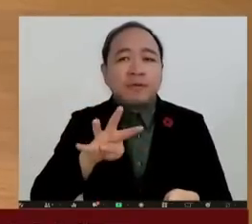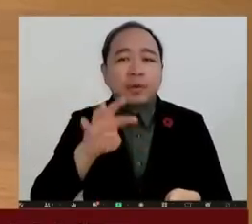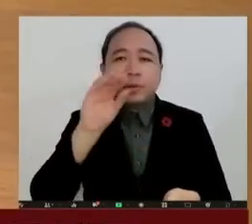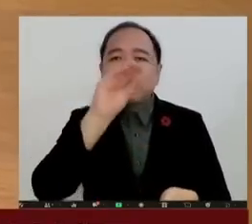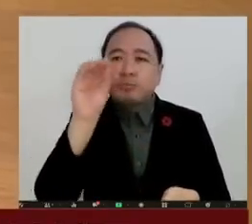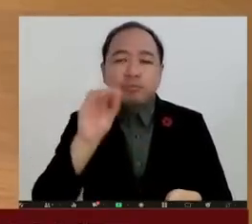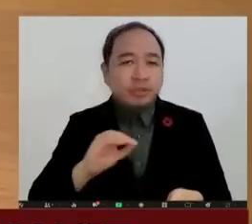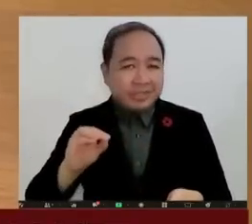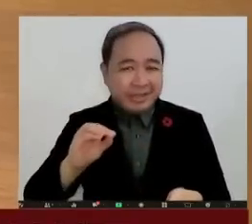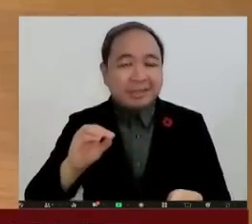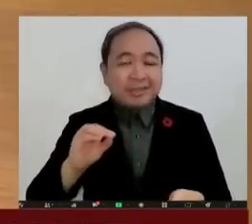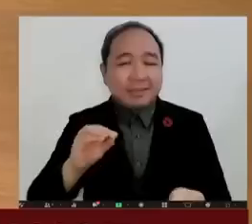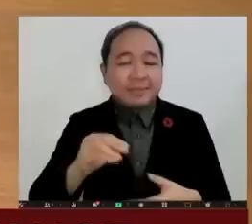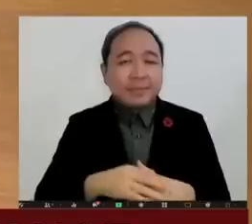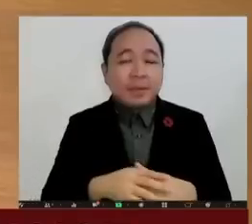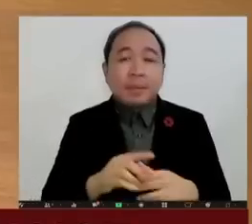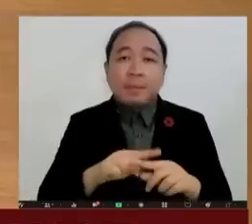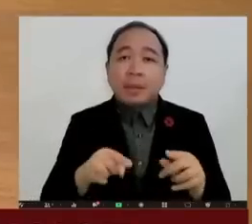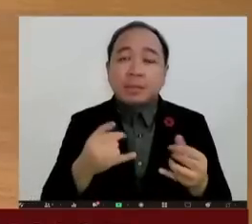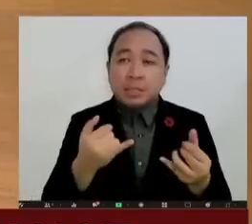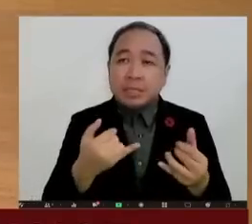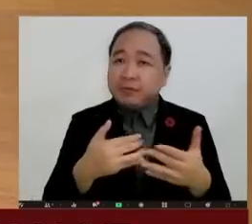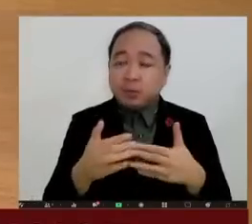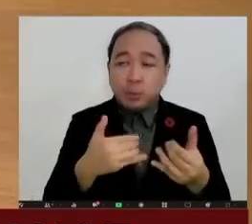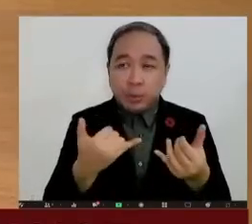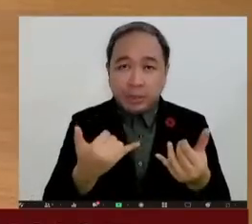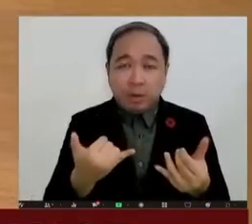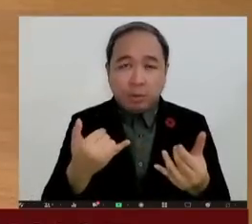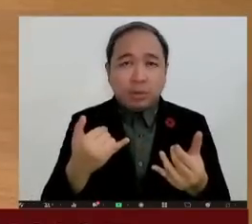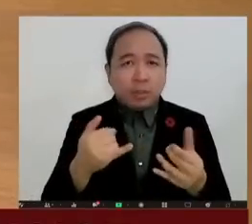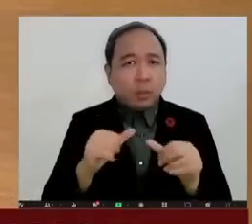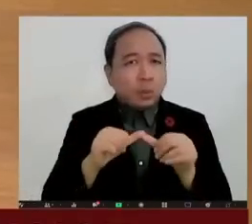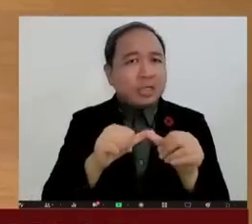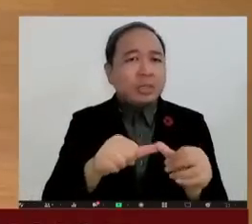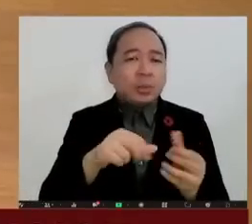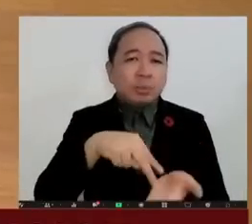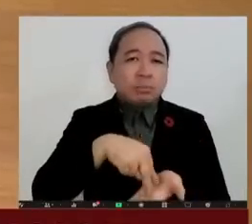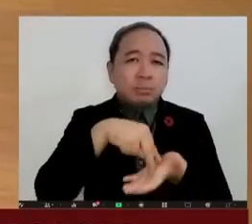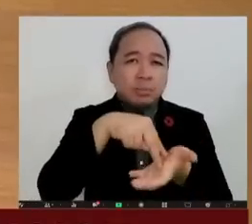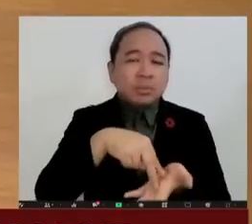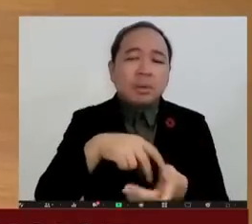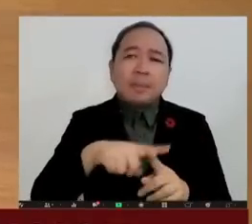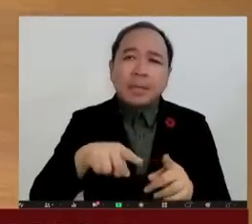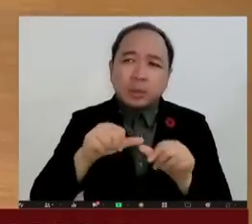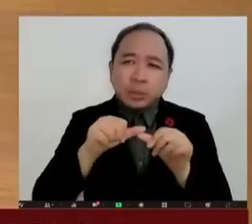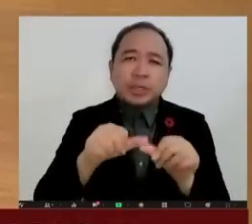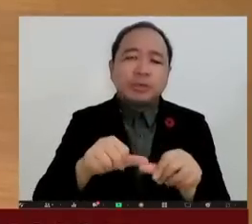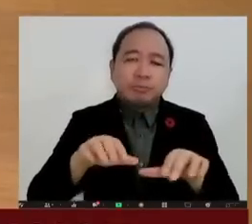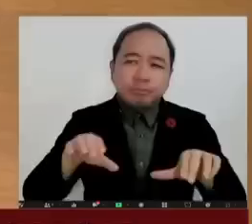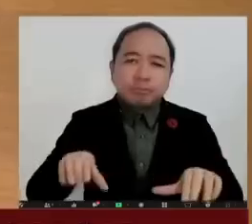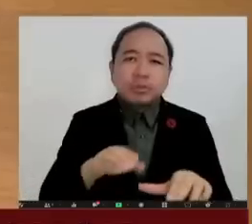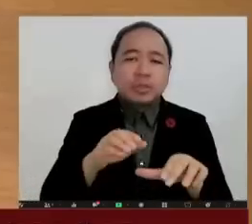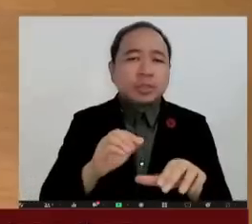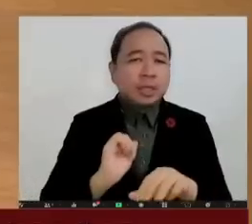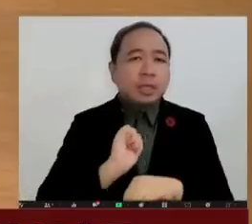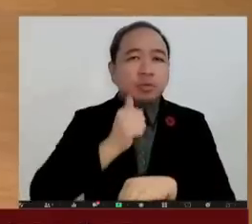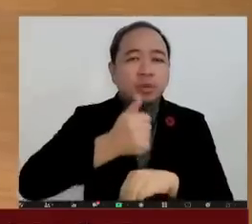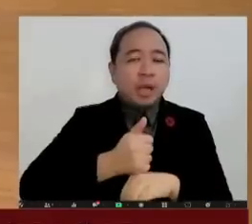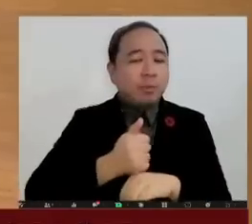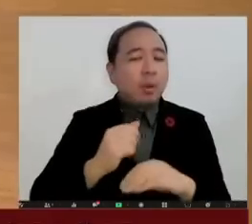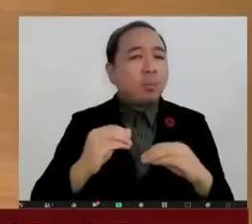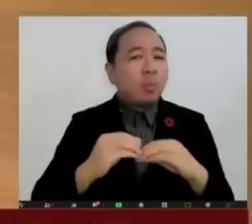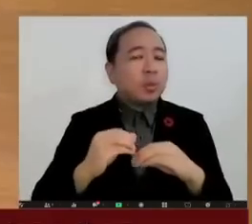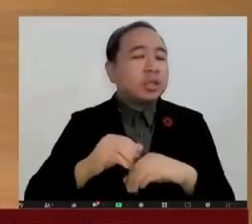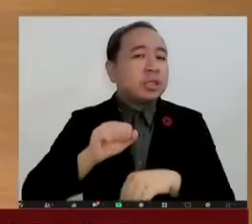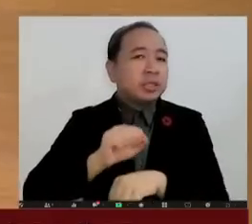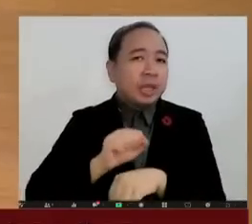current high level of employment, we must do more. We will generate additional jobs for the remaining